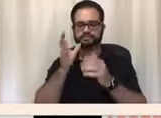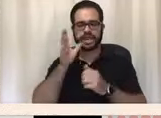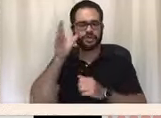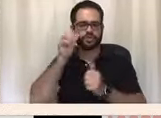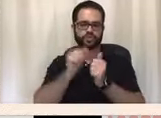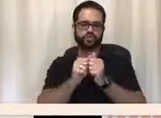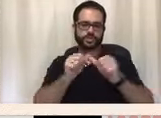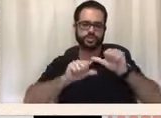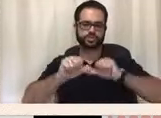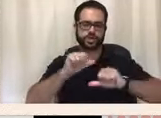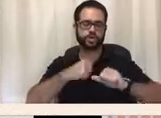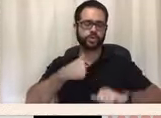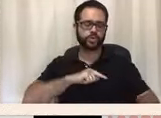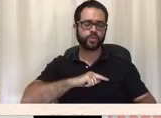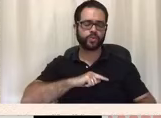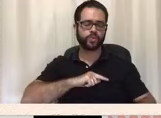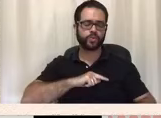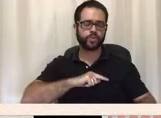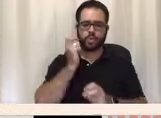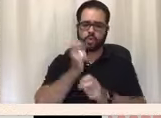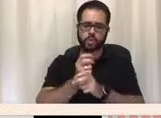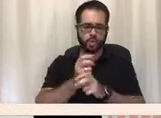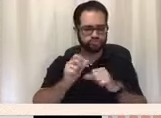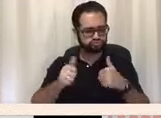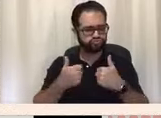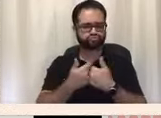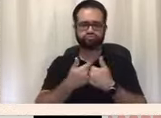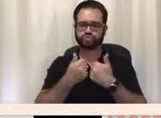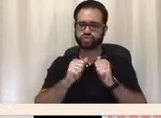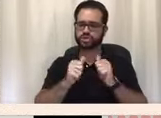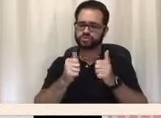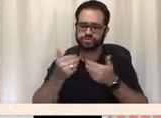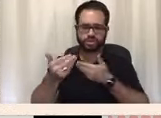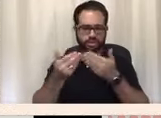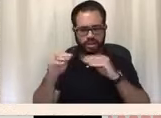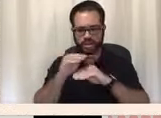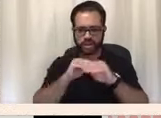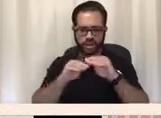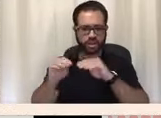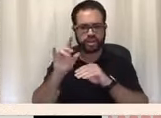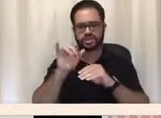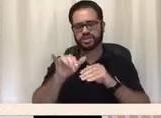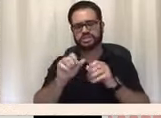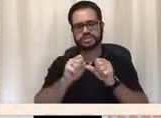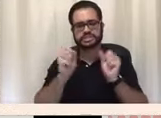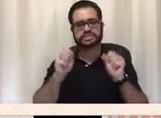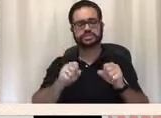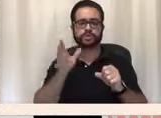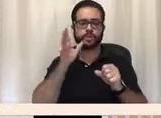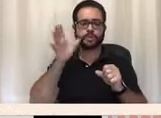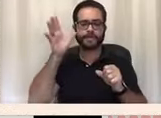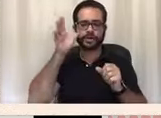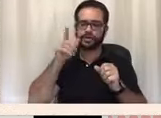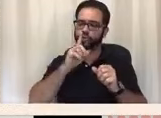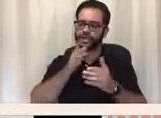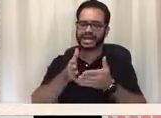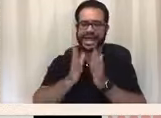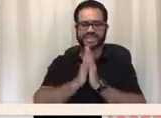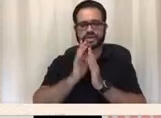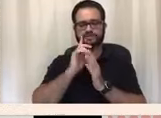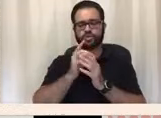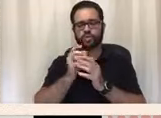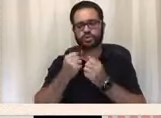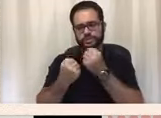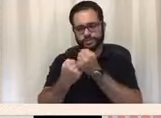how hard and challenging it is to navigate this system. So parents are really asking for the support of each other, connecting,